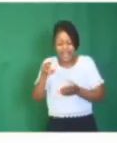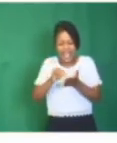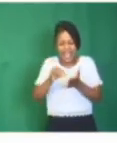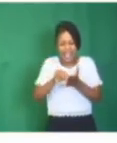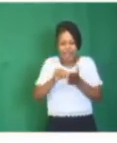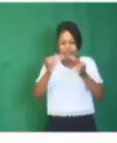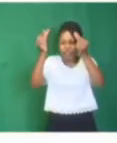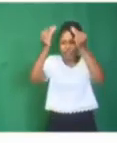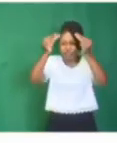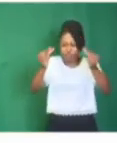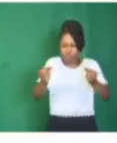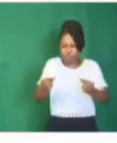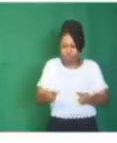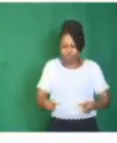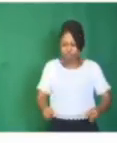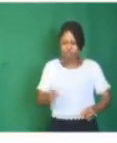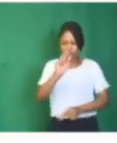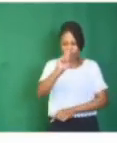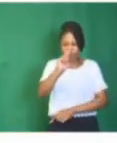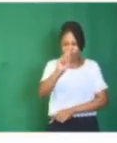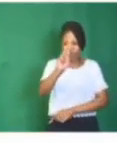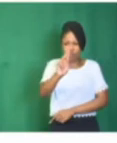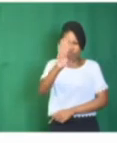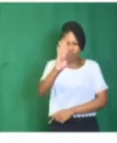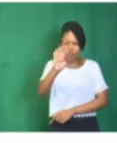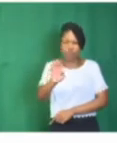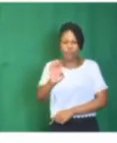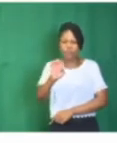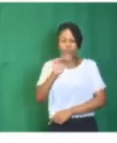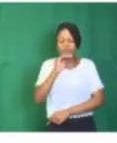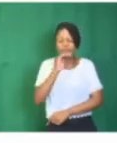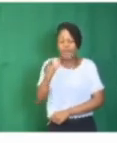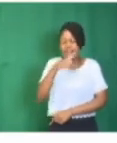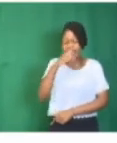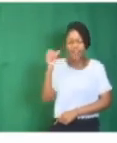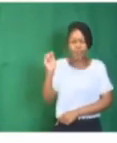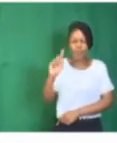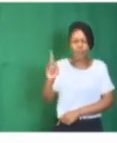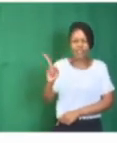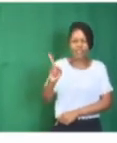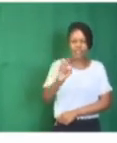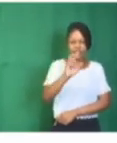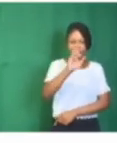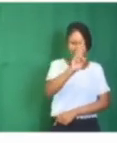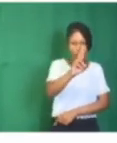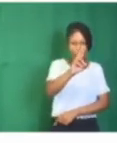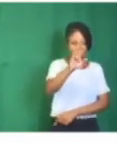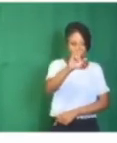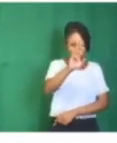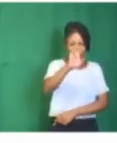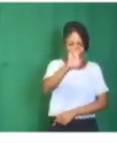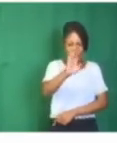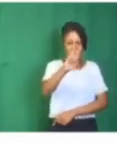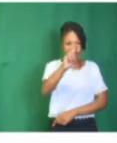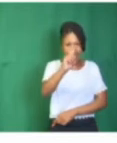shortly. These tubes are called ureters. I'm going to try and write right here